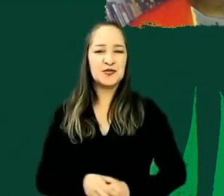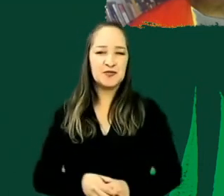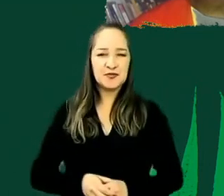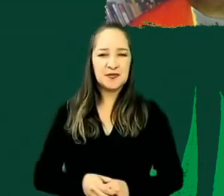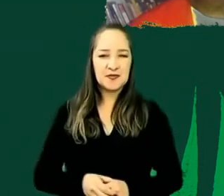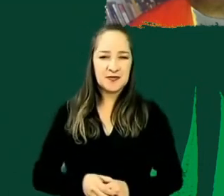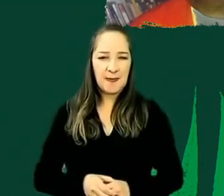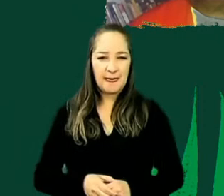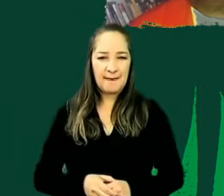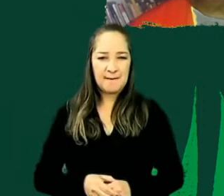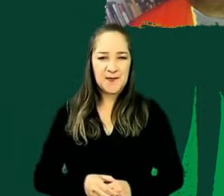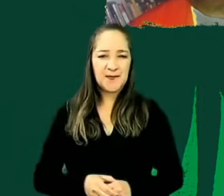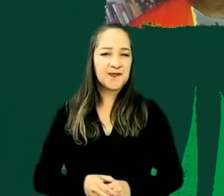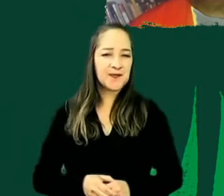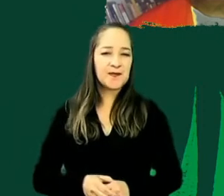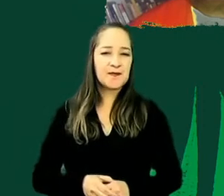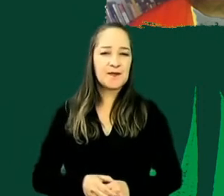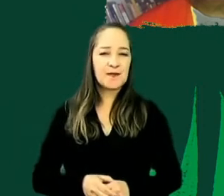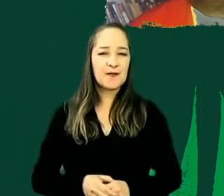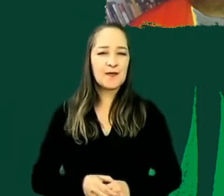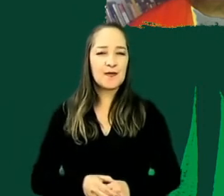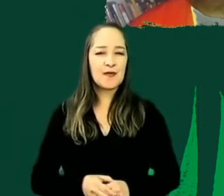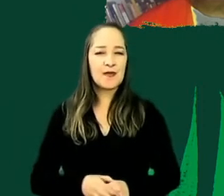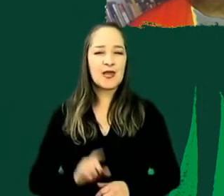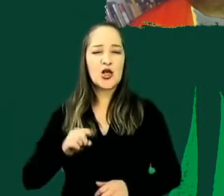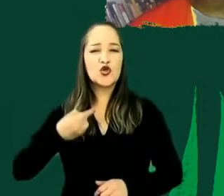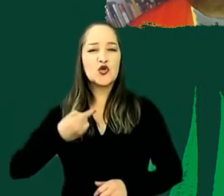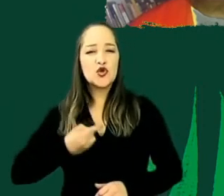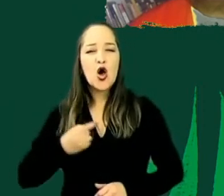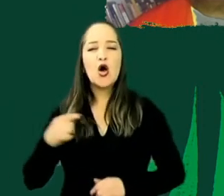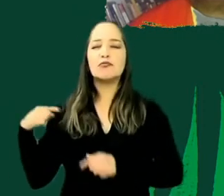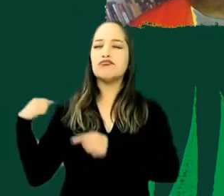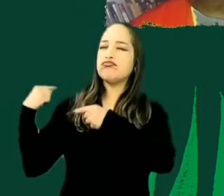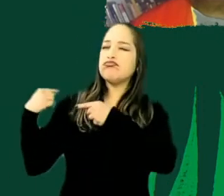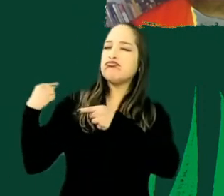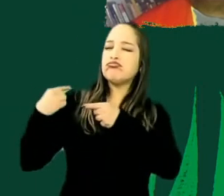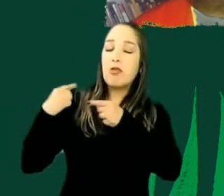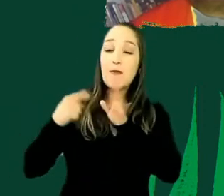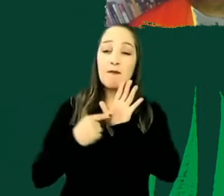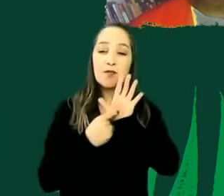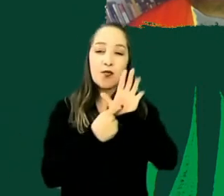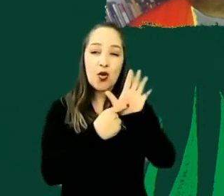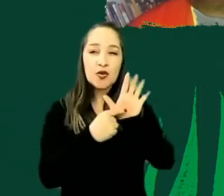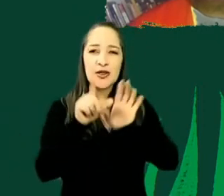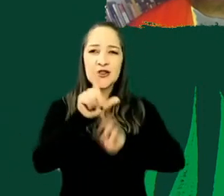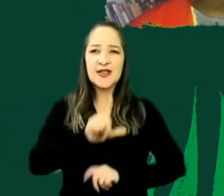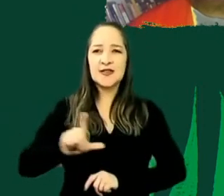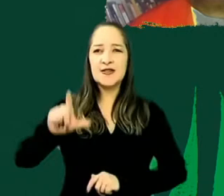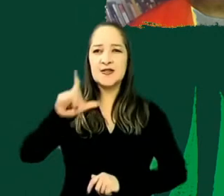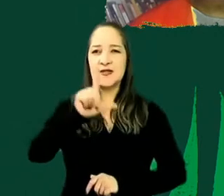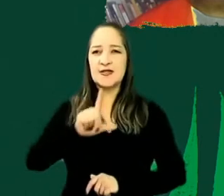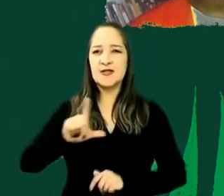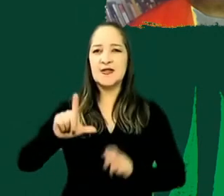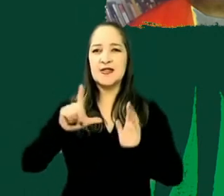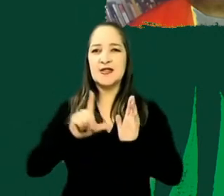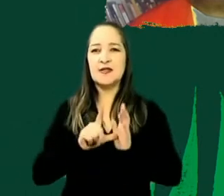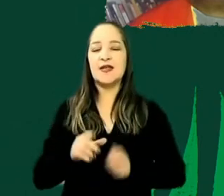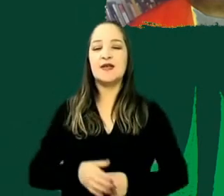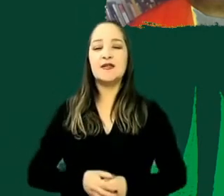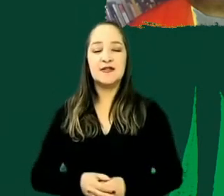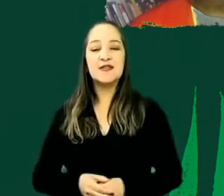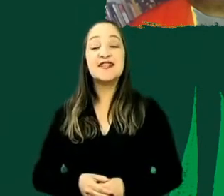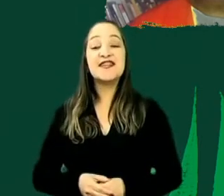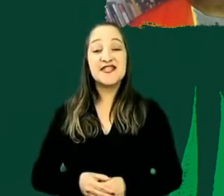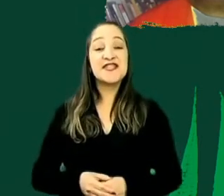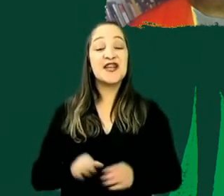the importance of us addressing our ancestors, bringing them into our literature, this search to value